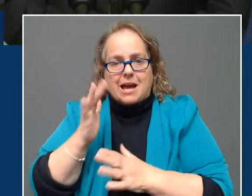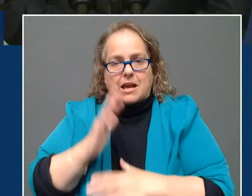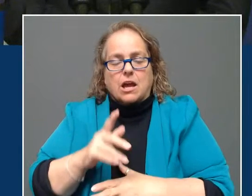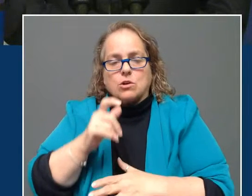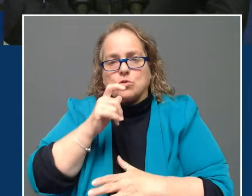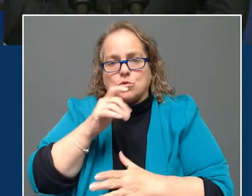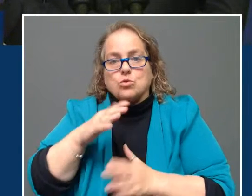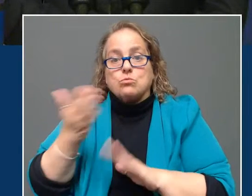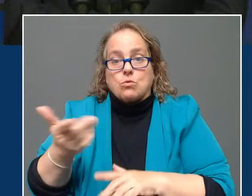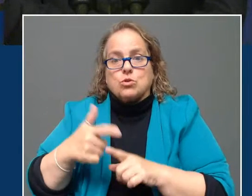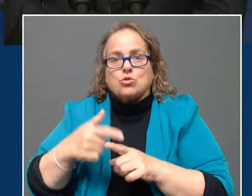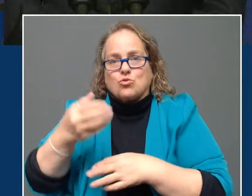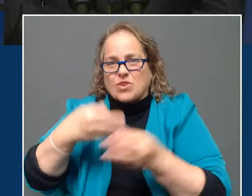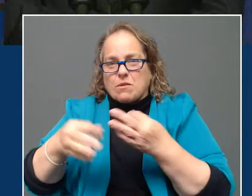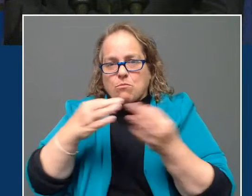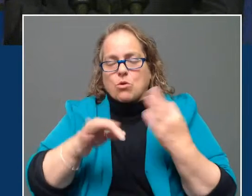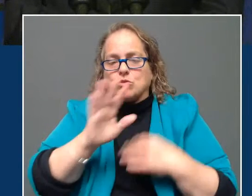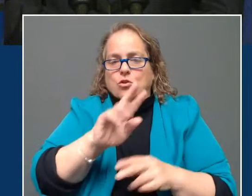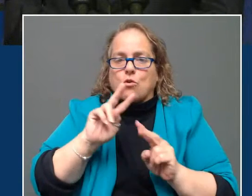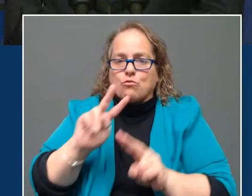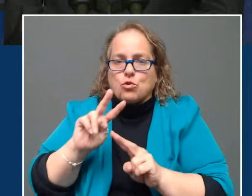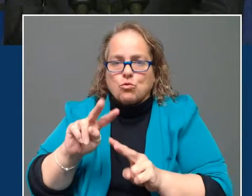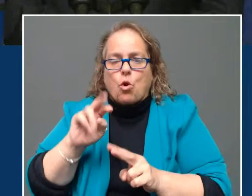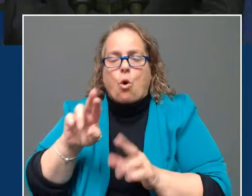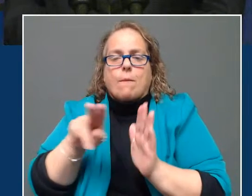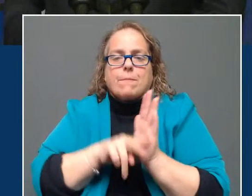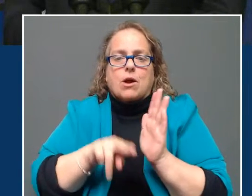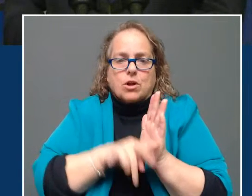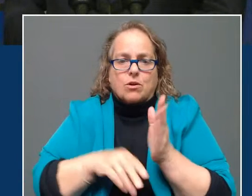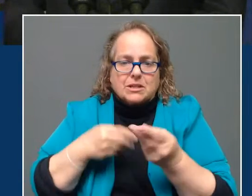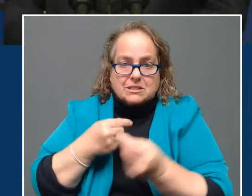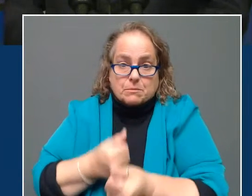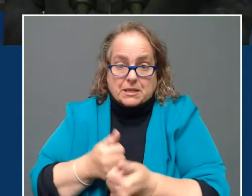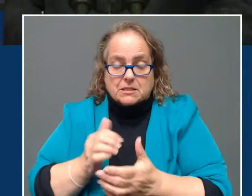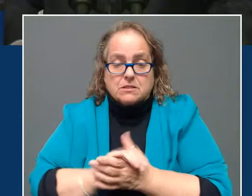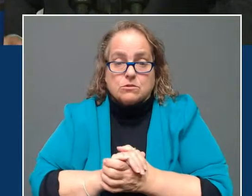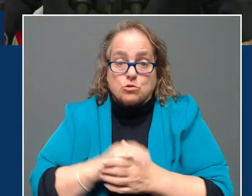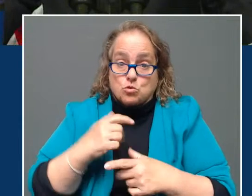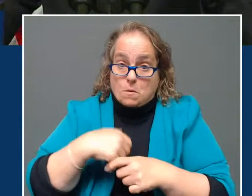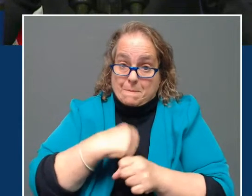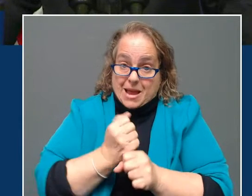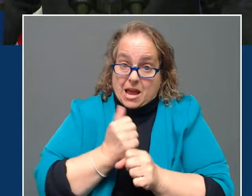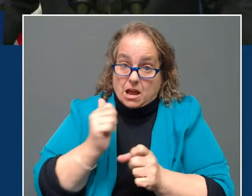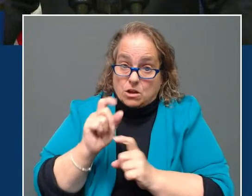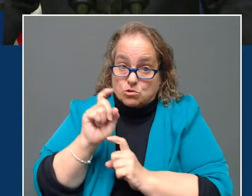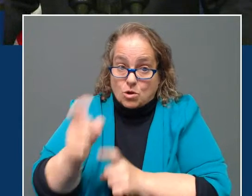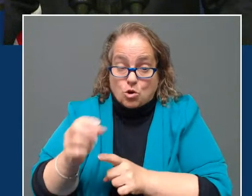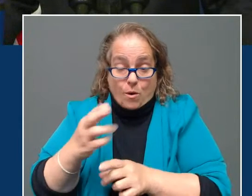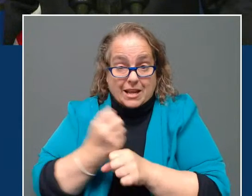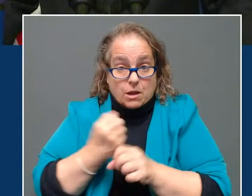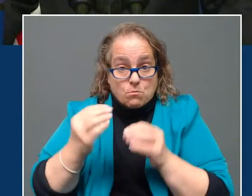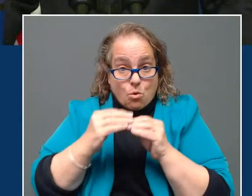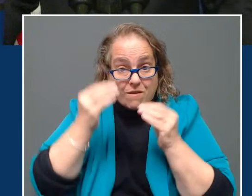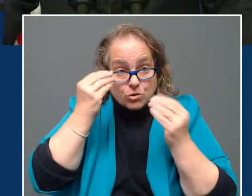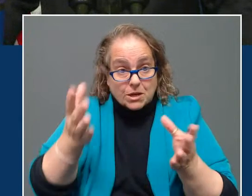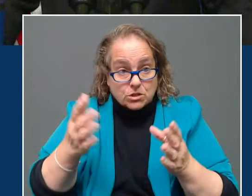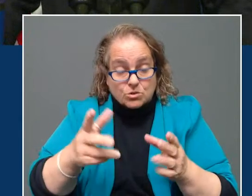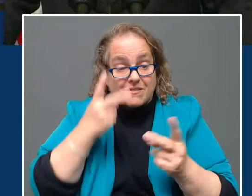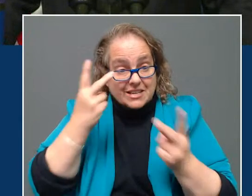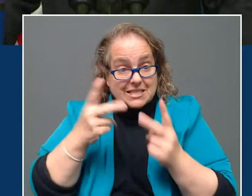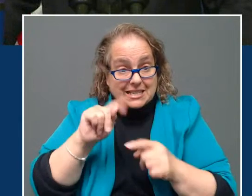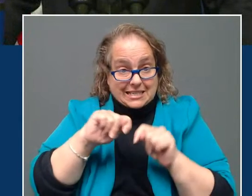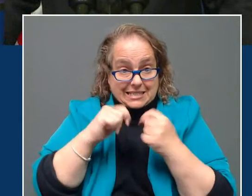a portion of their funeral or burial expenses. To make a donation or obtain more information, visit